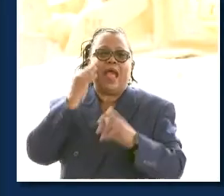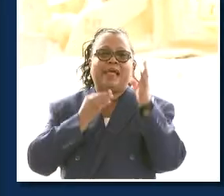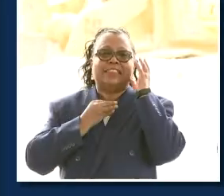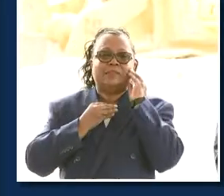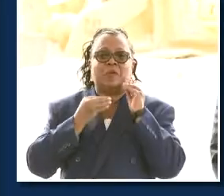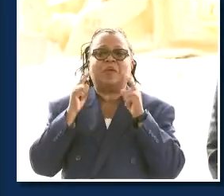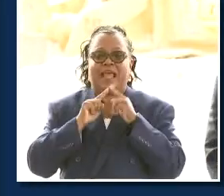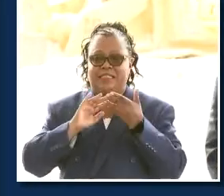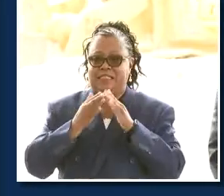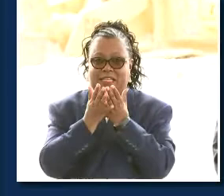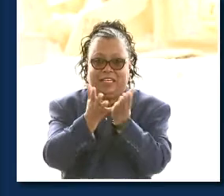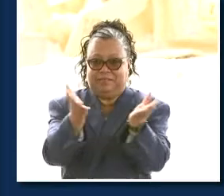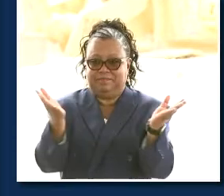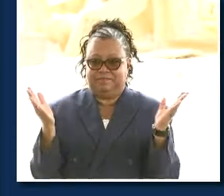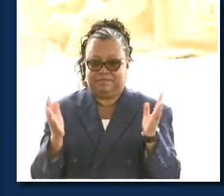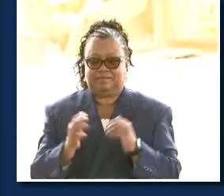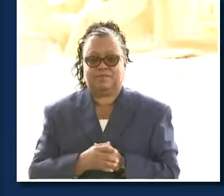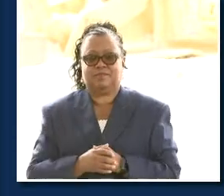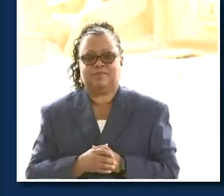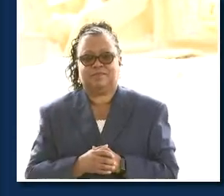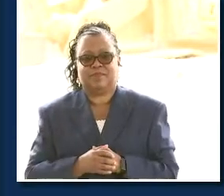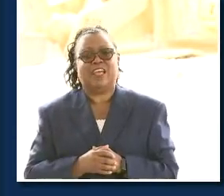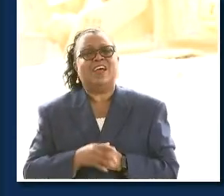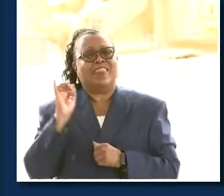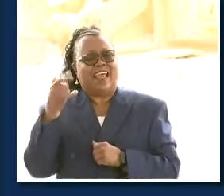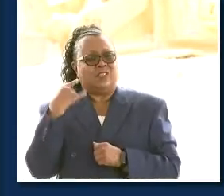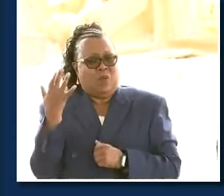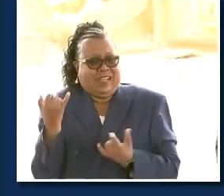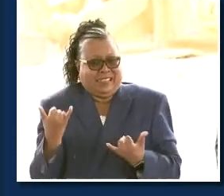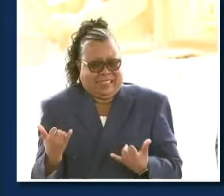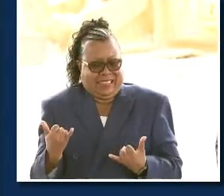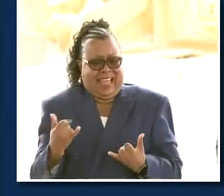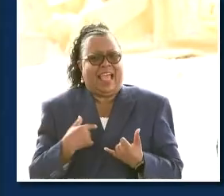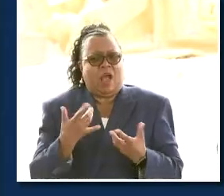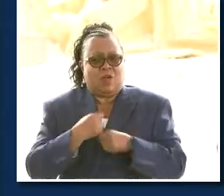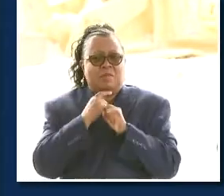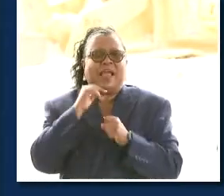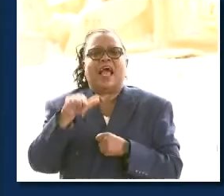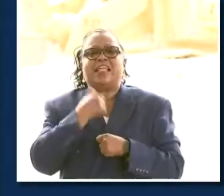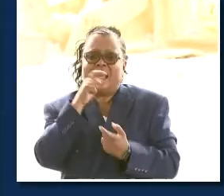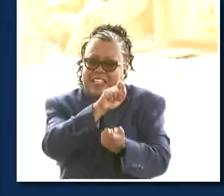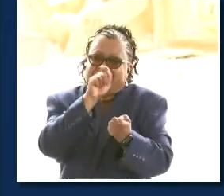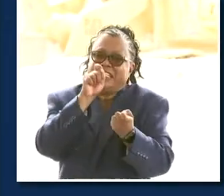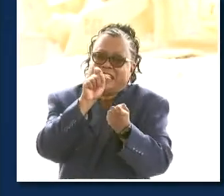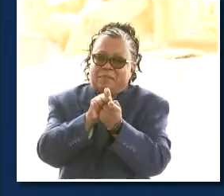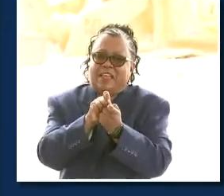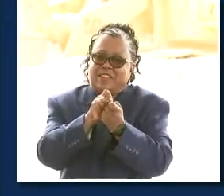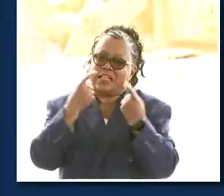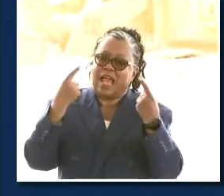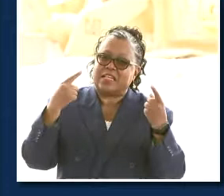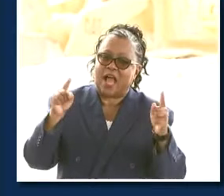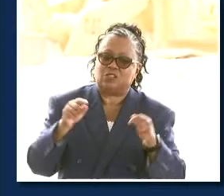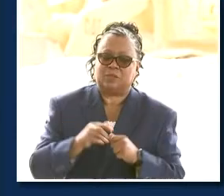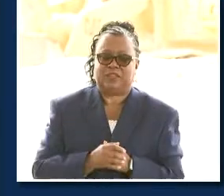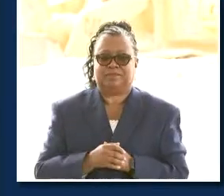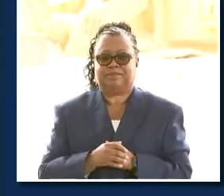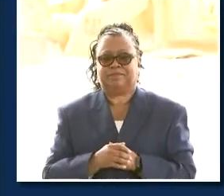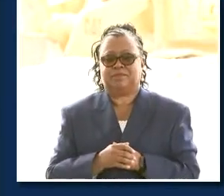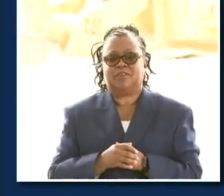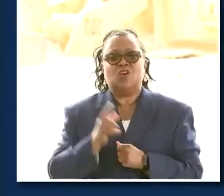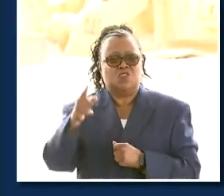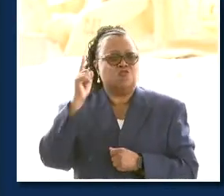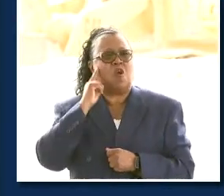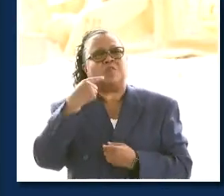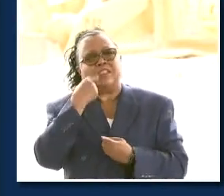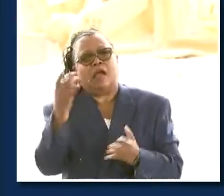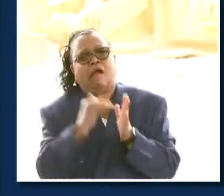experiencing as a city. So that's why today I want to make another specific announcement. You've heard